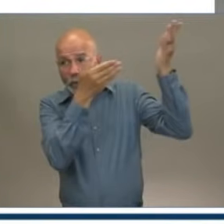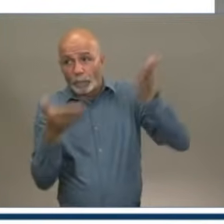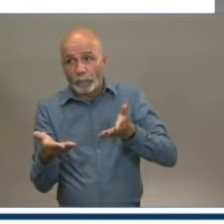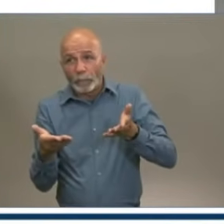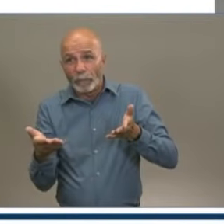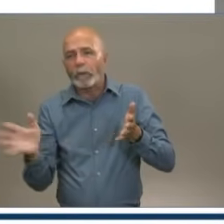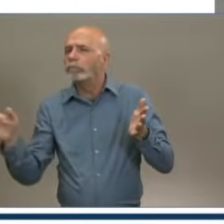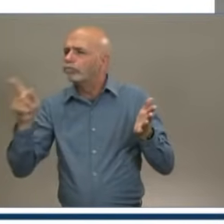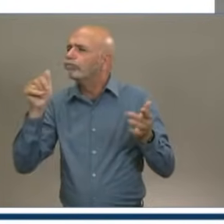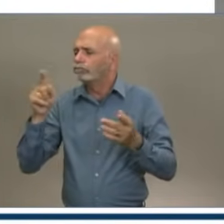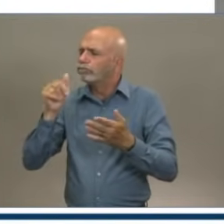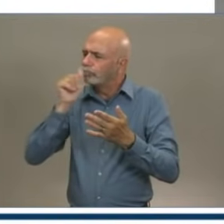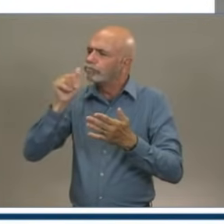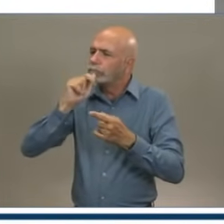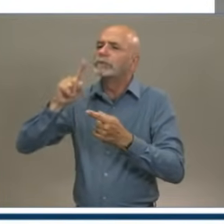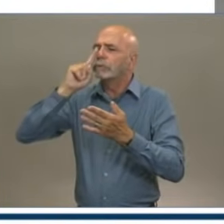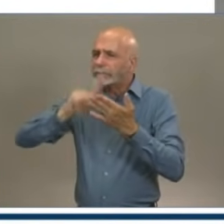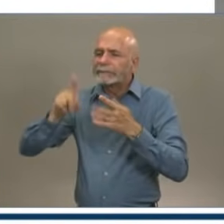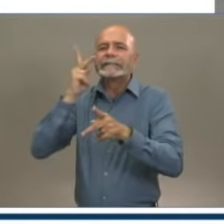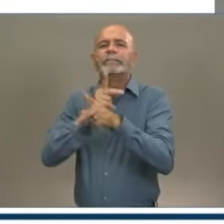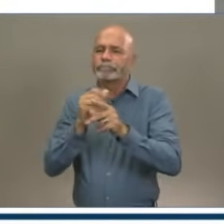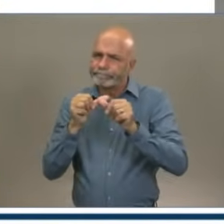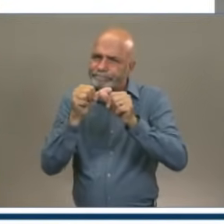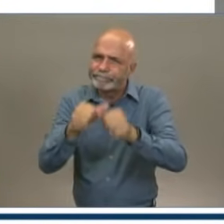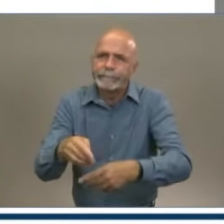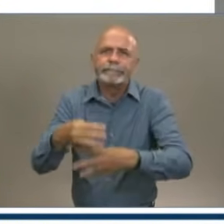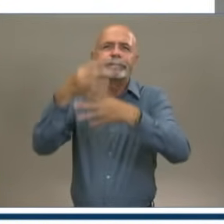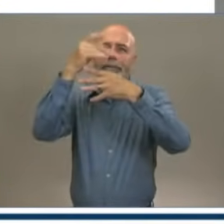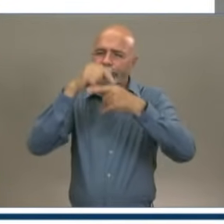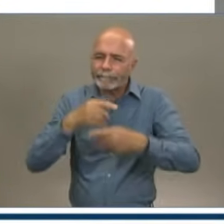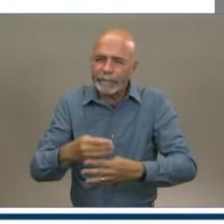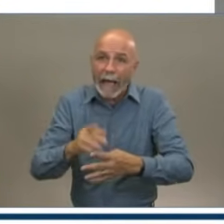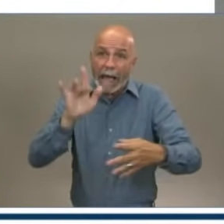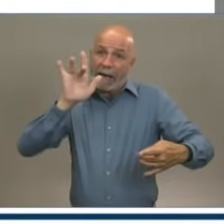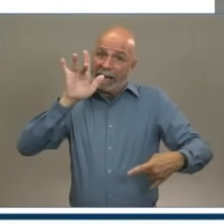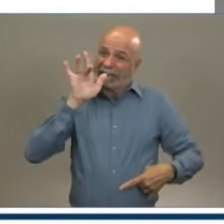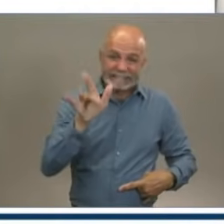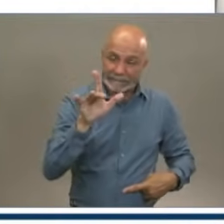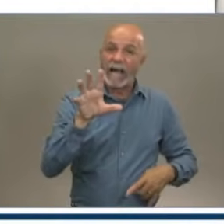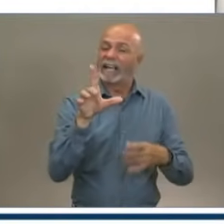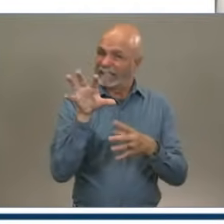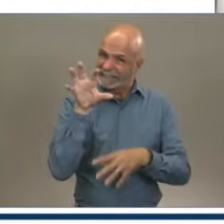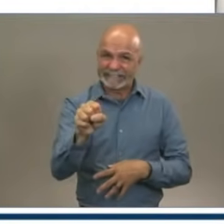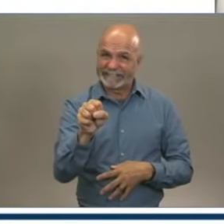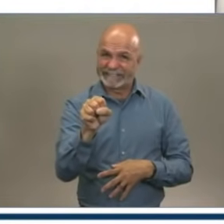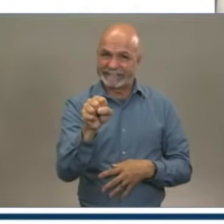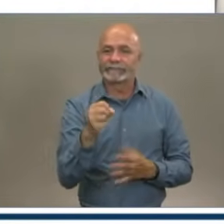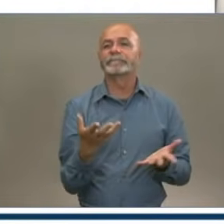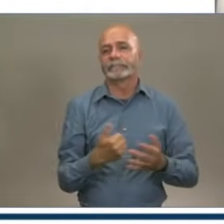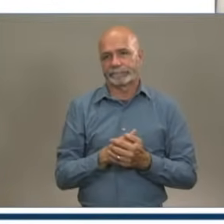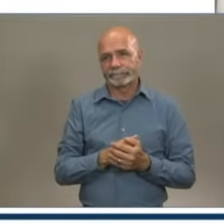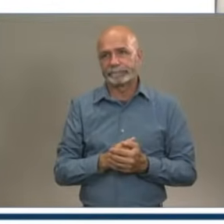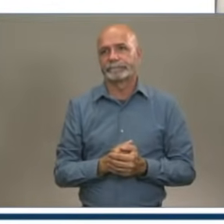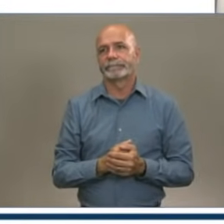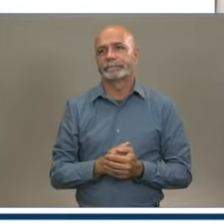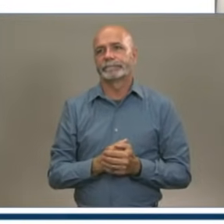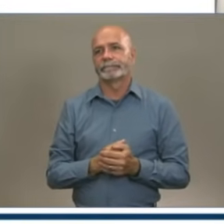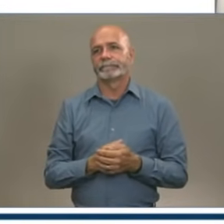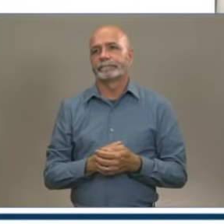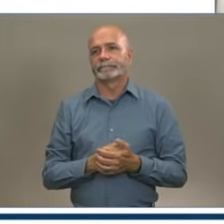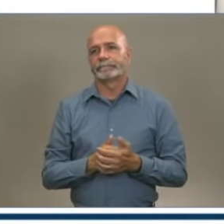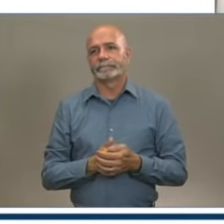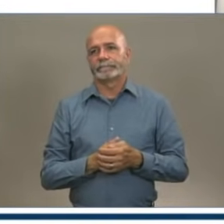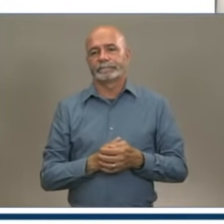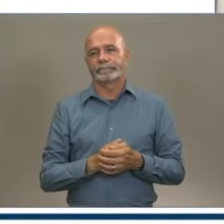on the website, keep looking, and get the first available appointment that you can get. Go ahead, Chelsea, with your follow-up. Okay,